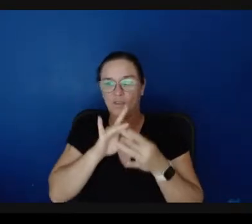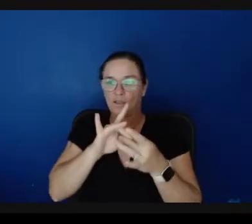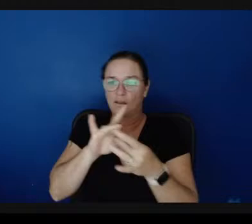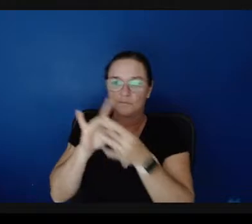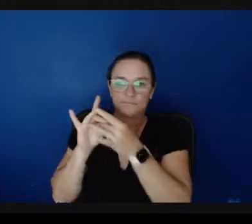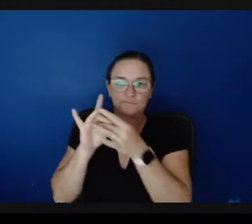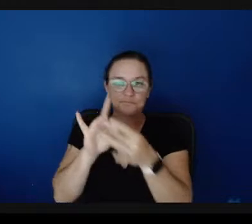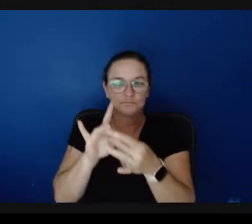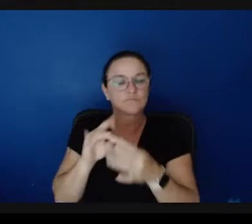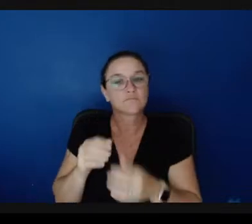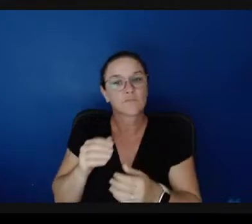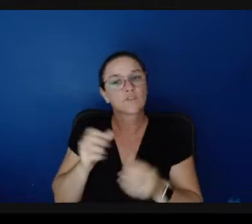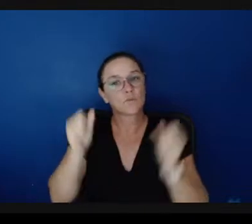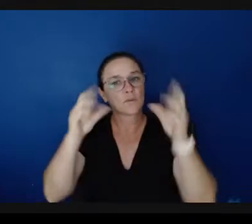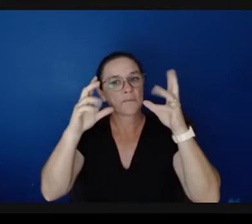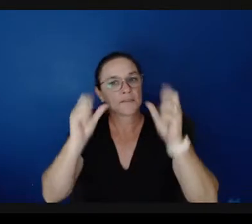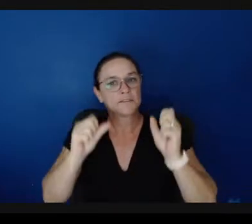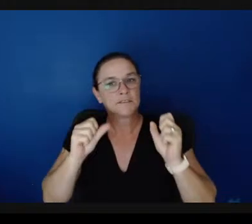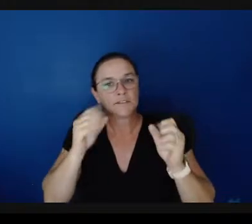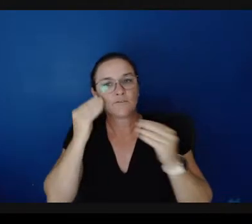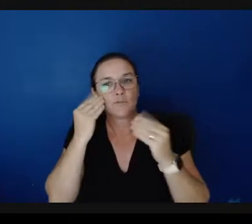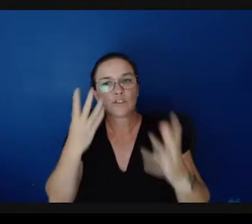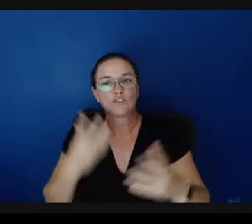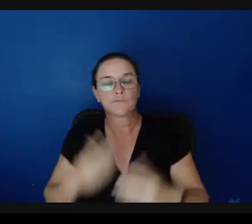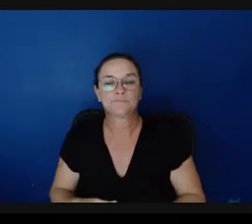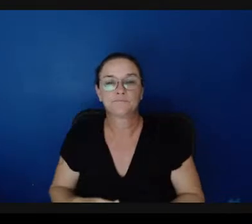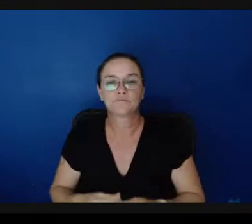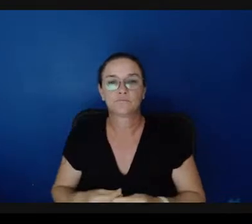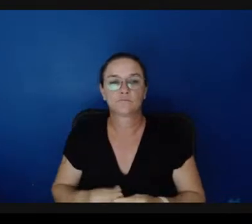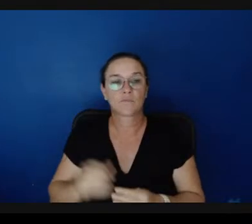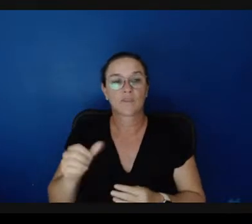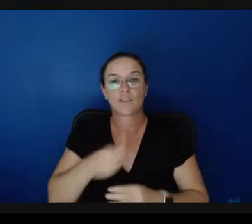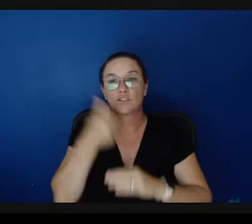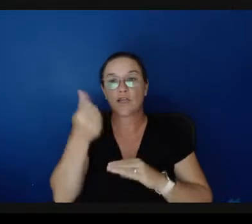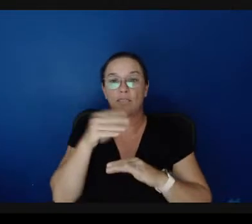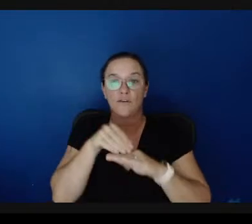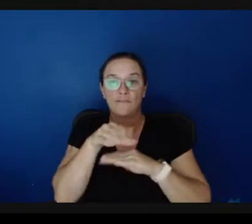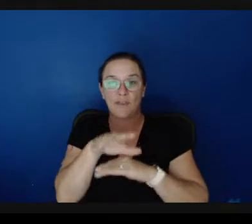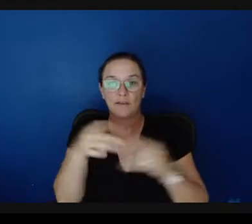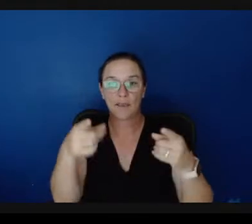that's really amazing. But there's another effect that's also